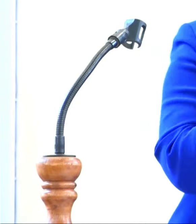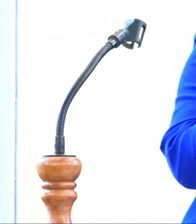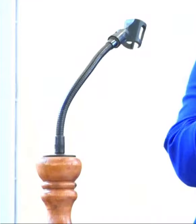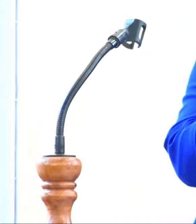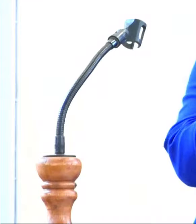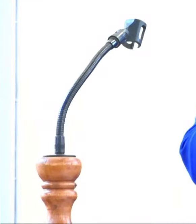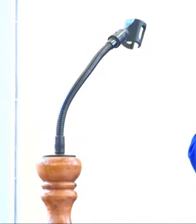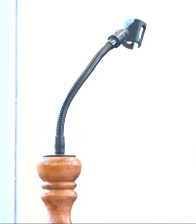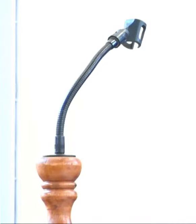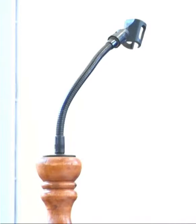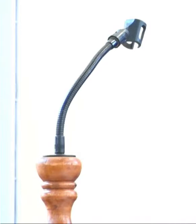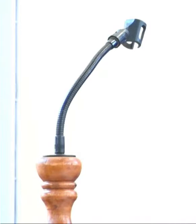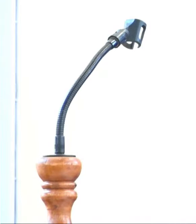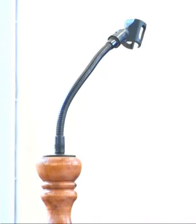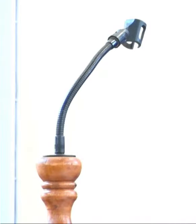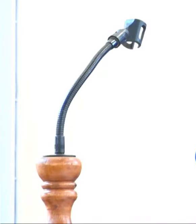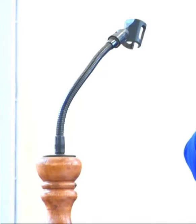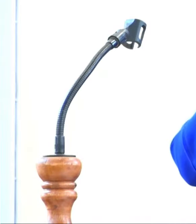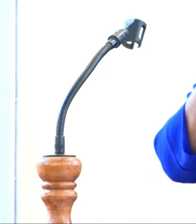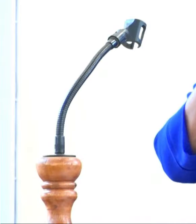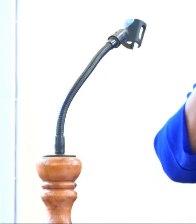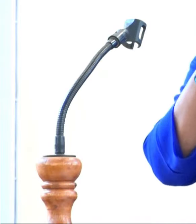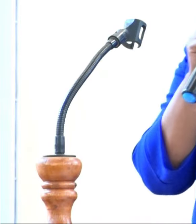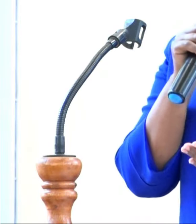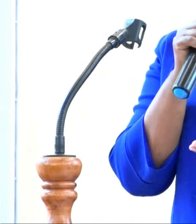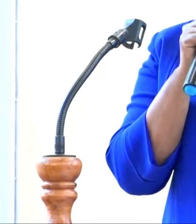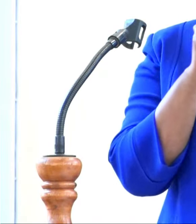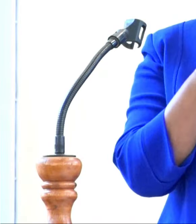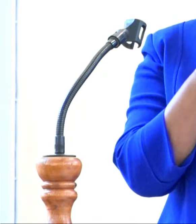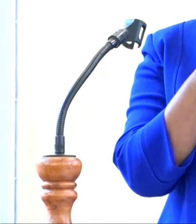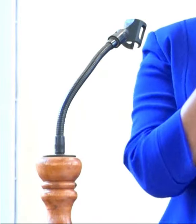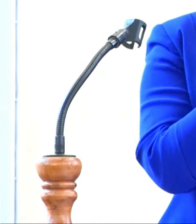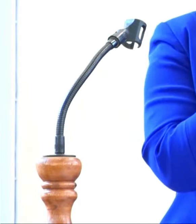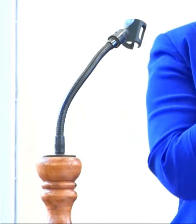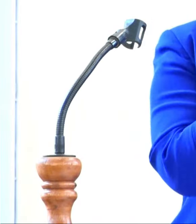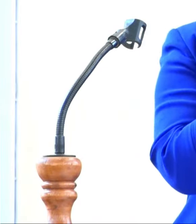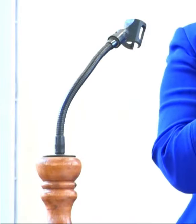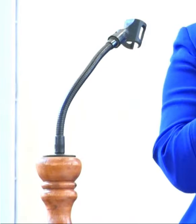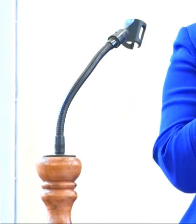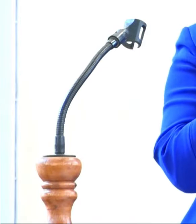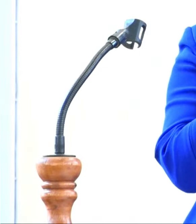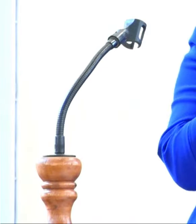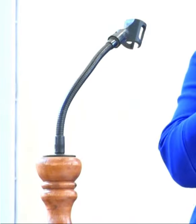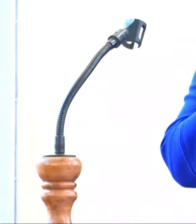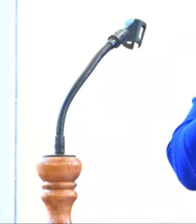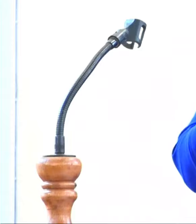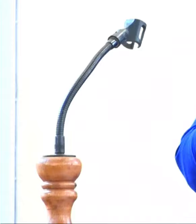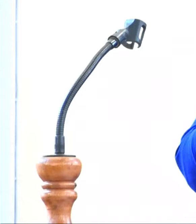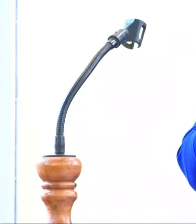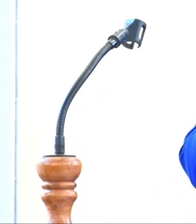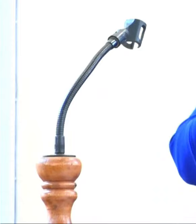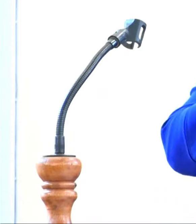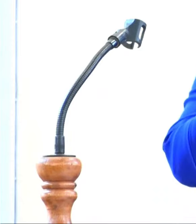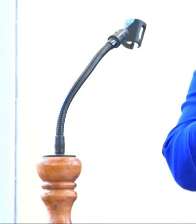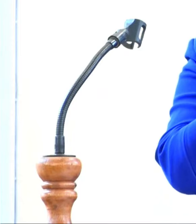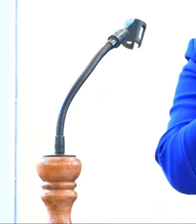to tread into. Because we have chosen other paths that we can be able to seek pleasure in.